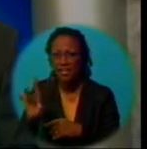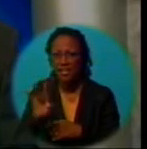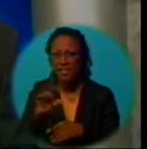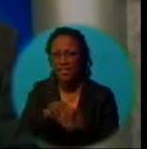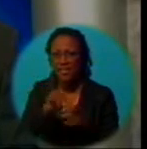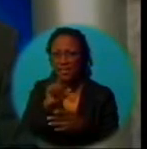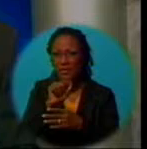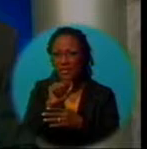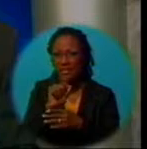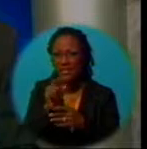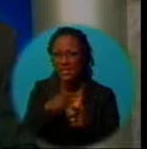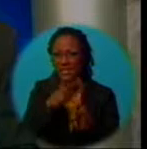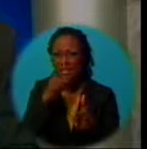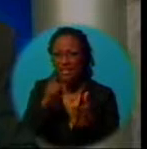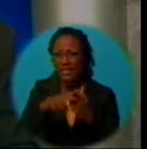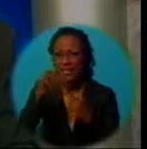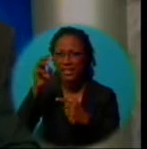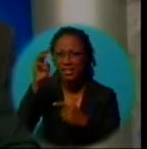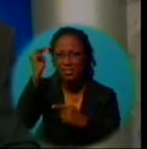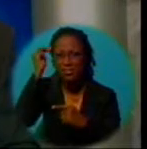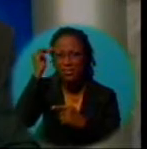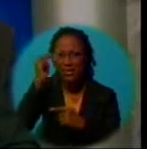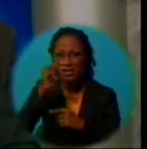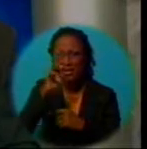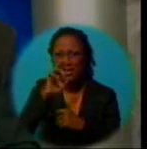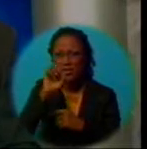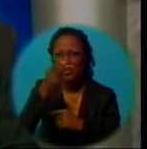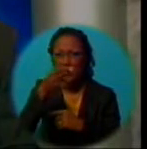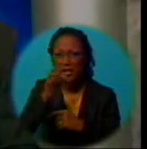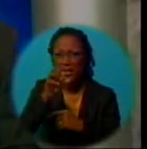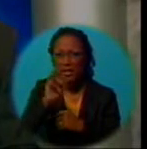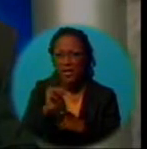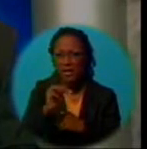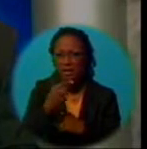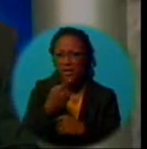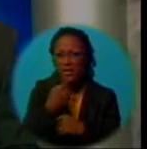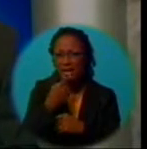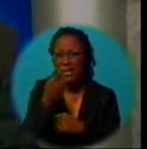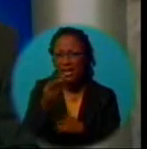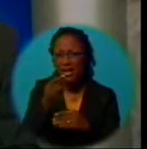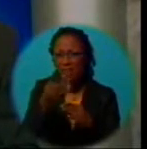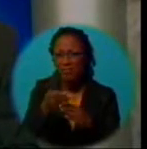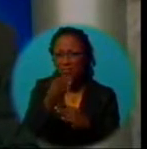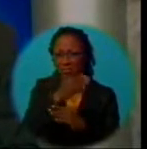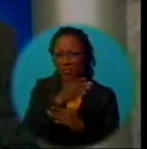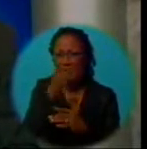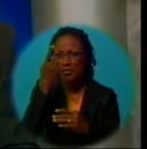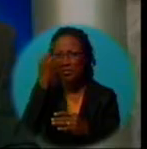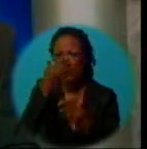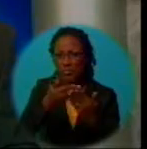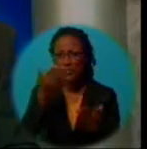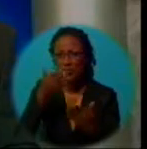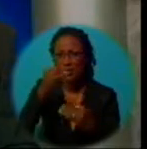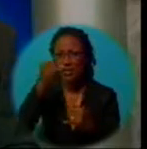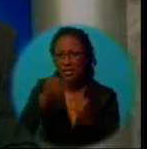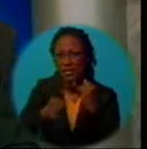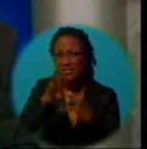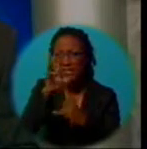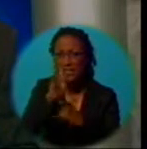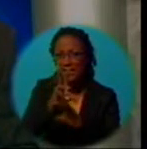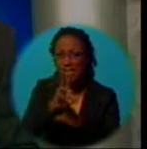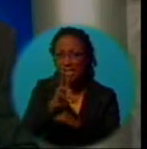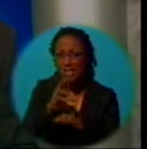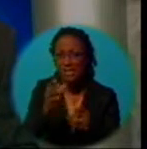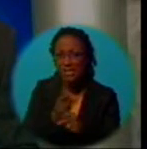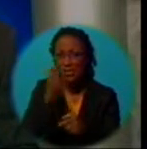In reply, skipper Mushfika Rahim hit the penultimate delivery of the innings for 6, finishing unbeaten on 41 to see his